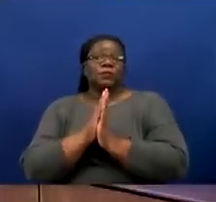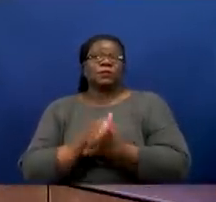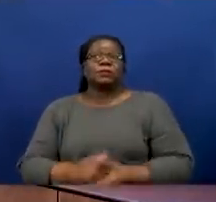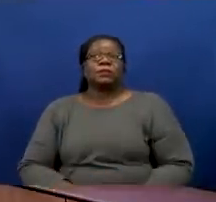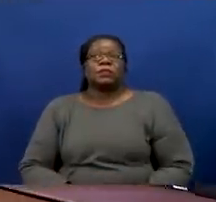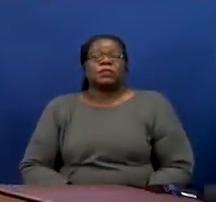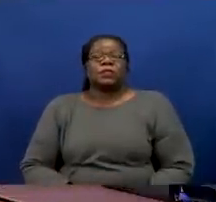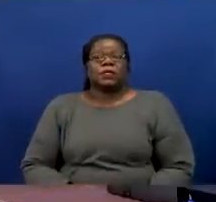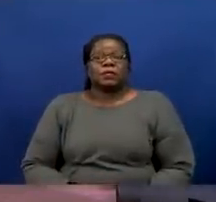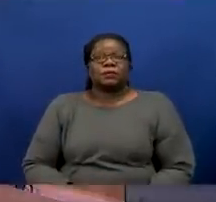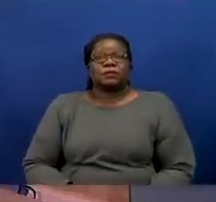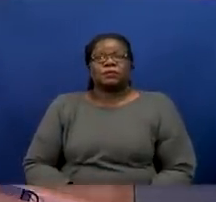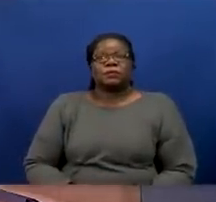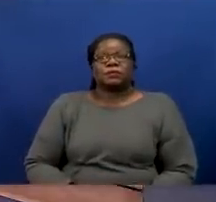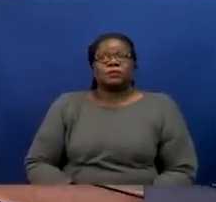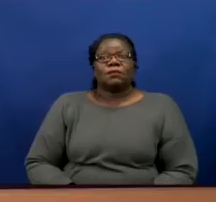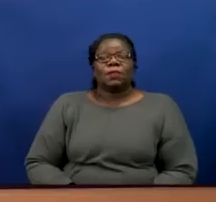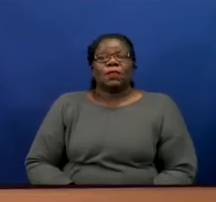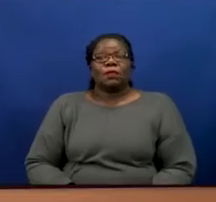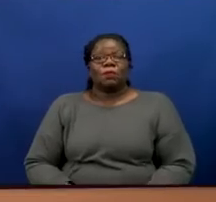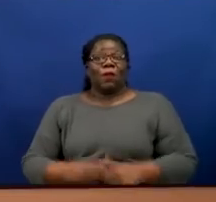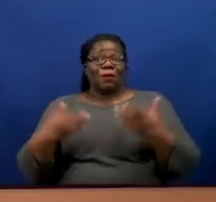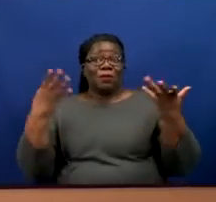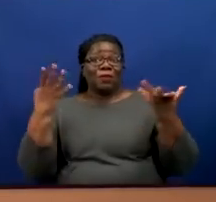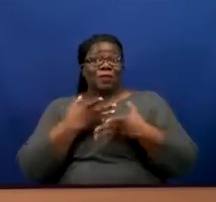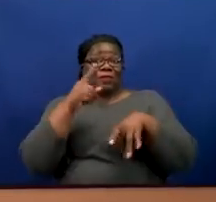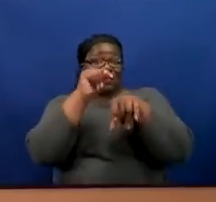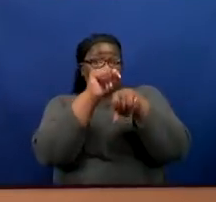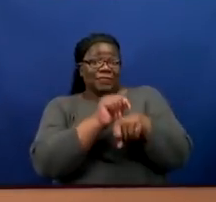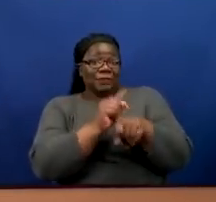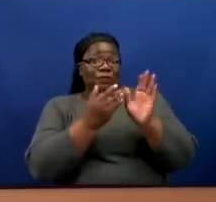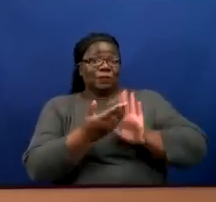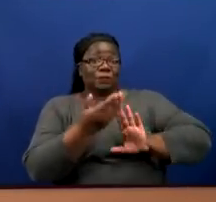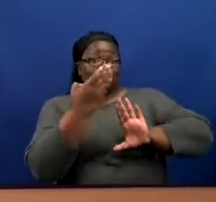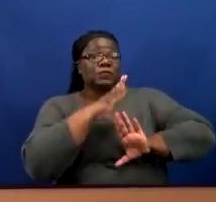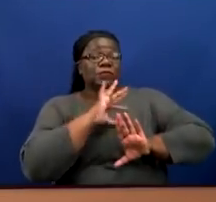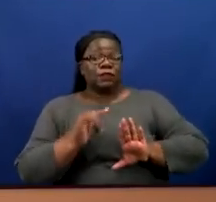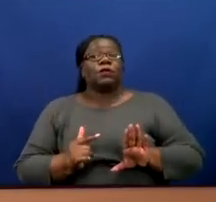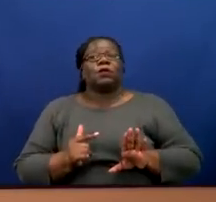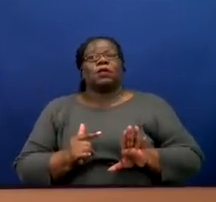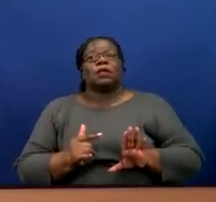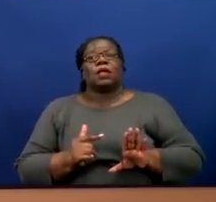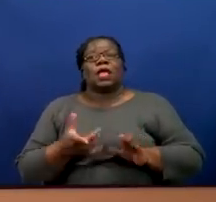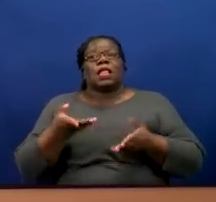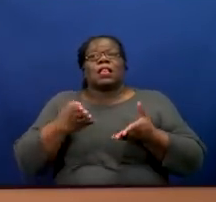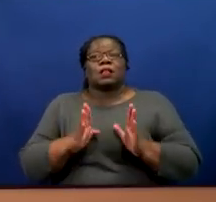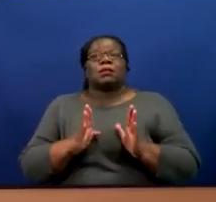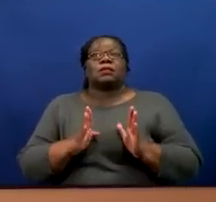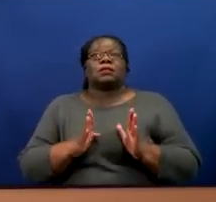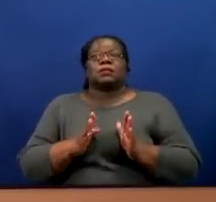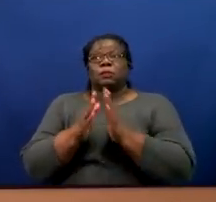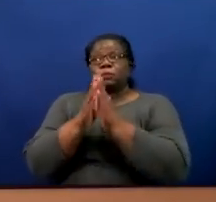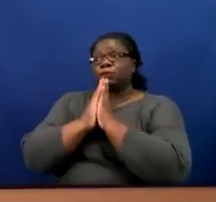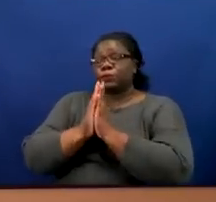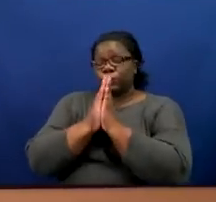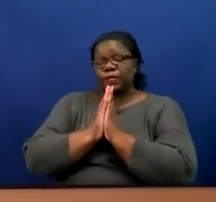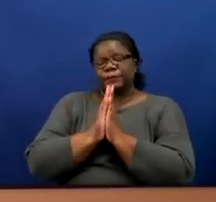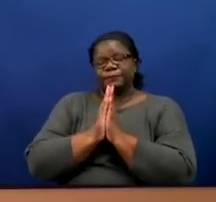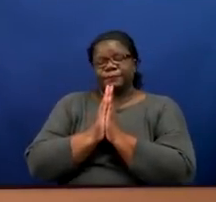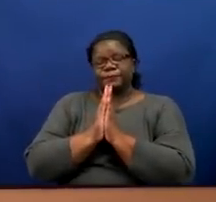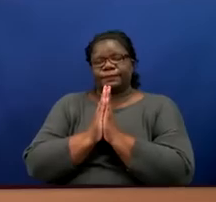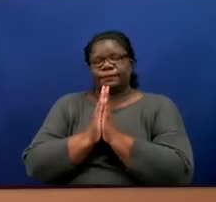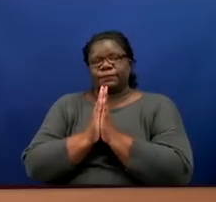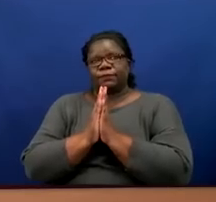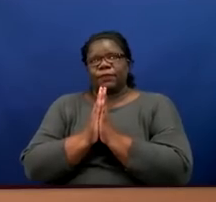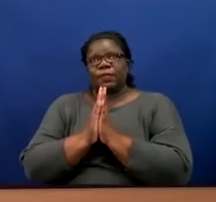While we're in the temple, in the presence of the Lord, let's lift up our prayers. And so